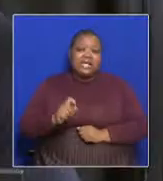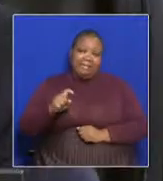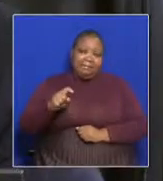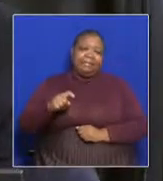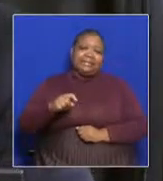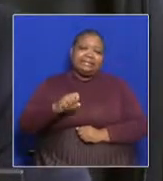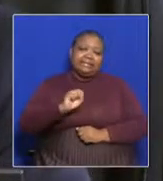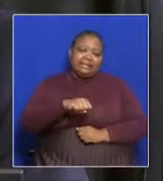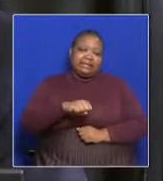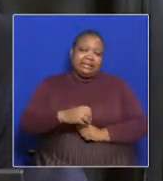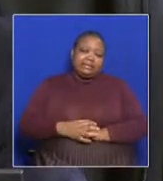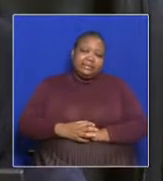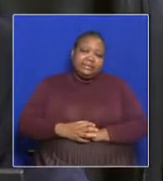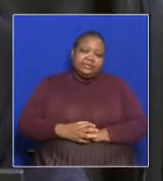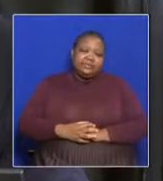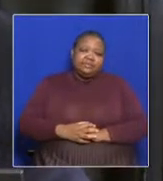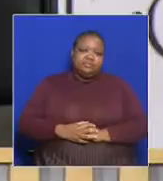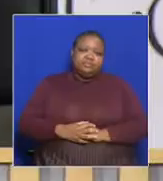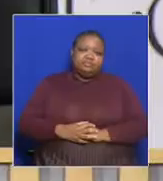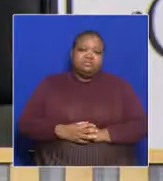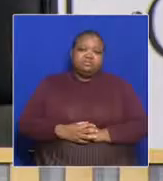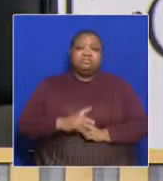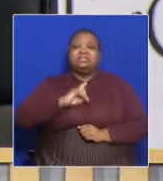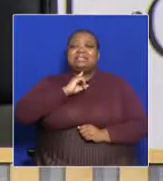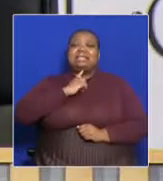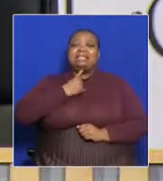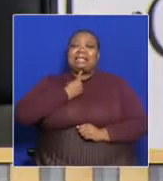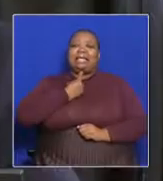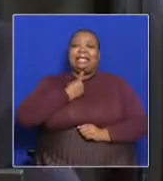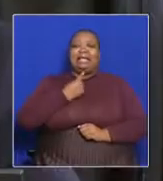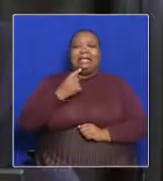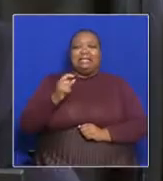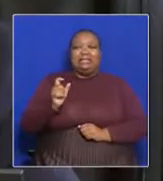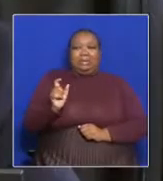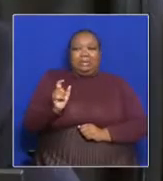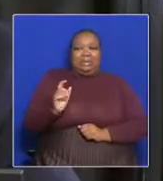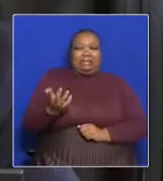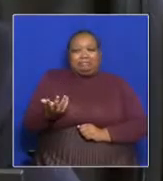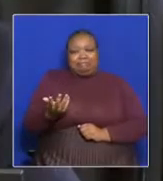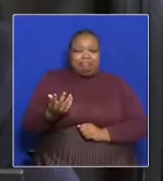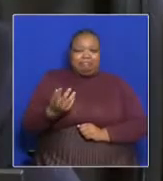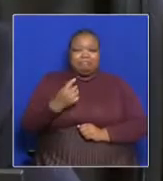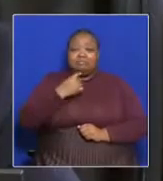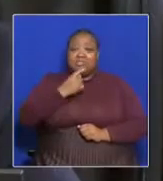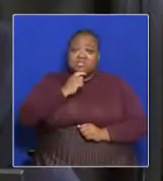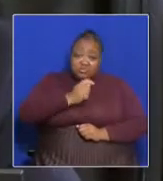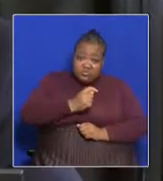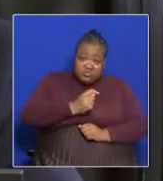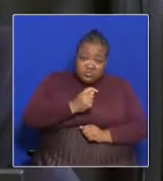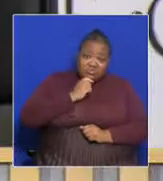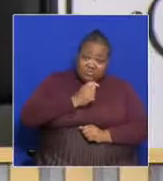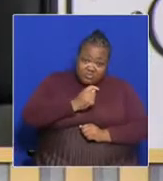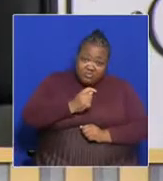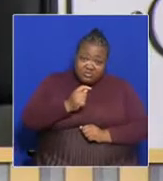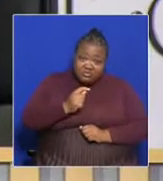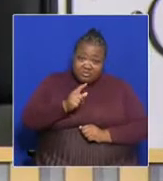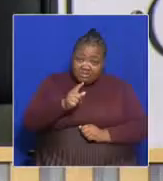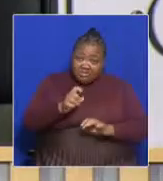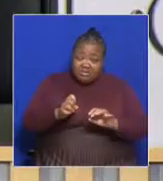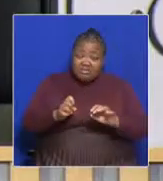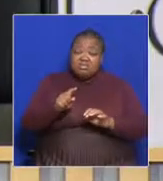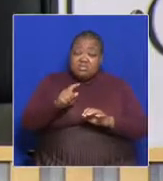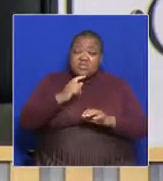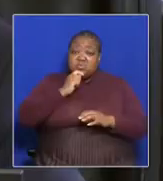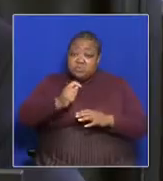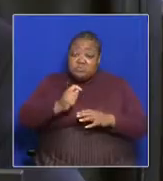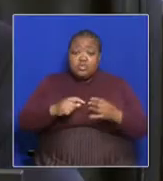I Thank think it's you. a strong word to say lied, but... Is it true? Is it true? Is it true? Was it true when you said to